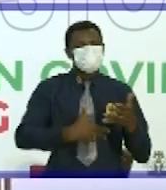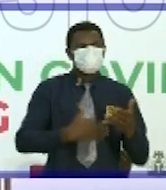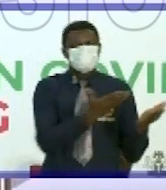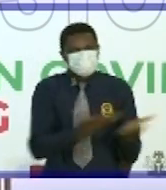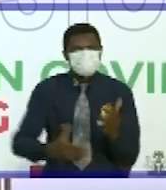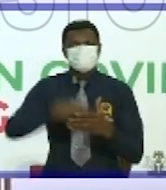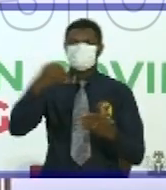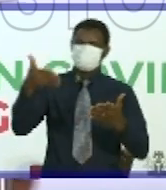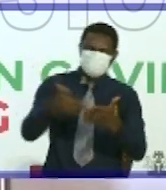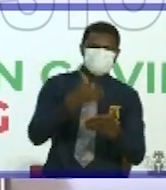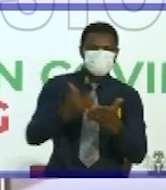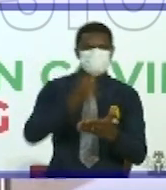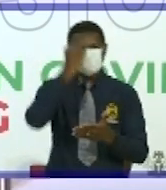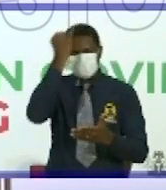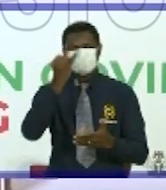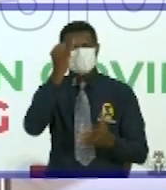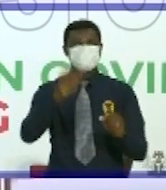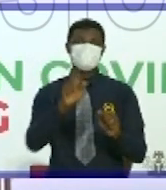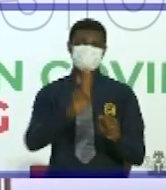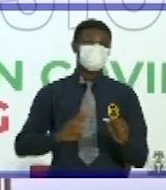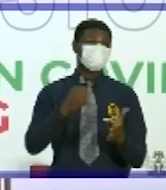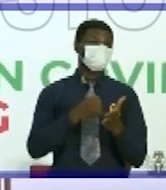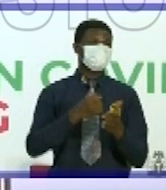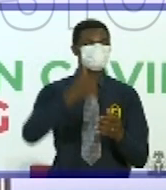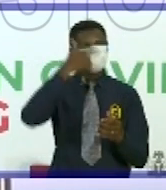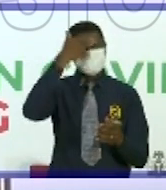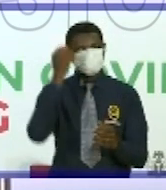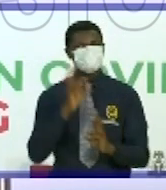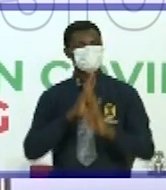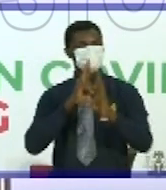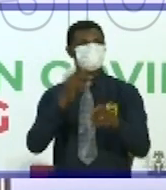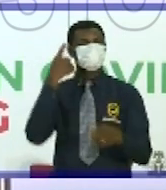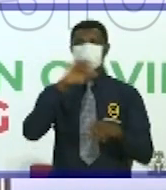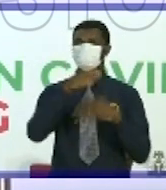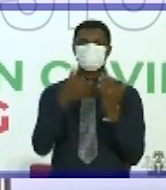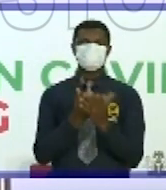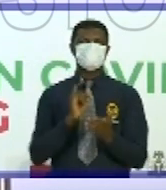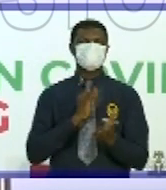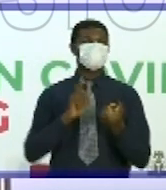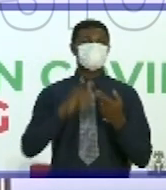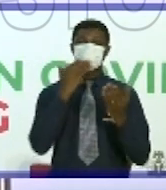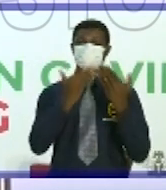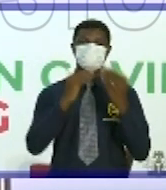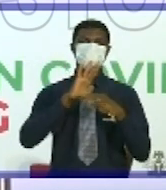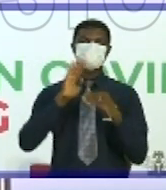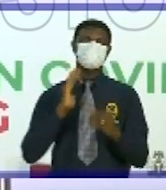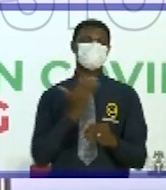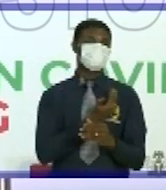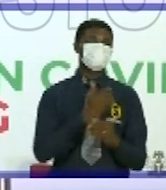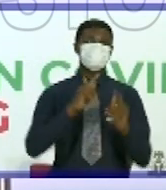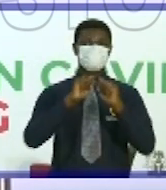can use it, because this response is for everybody. So I really want to thank our team, our SUMAS team, and the